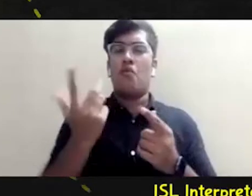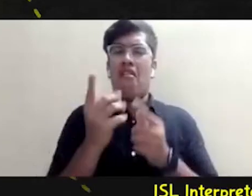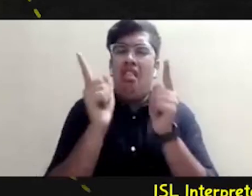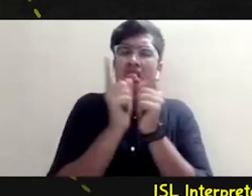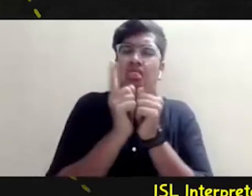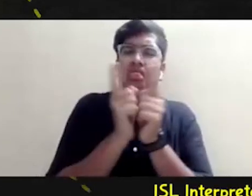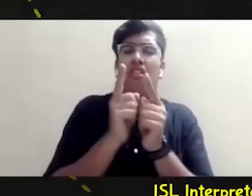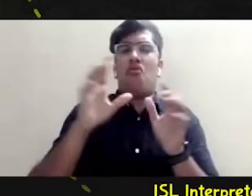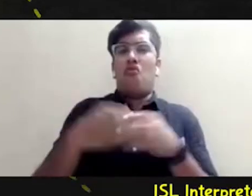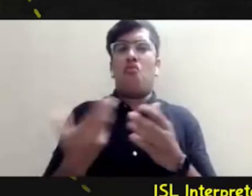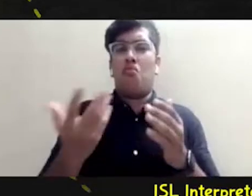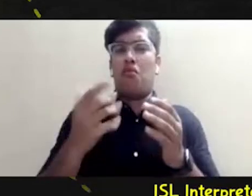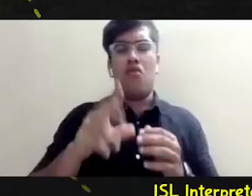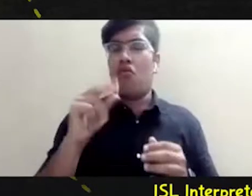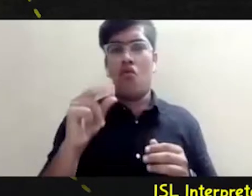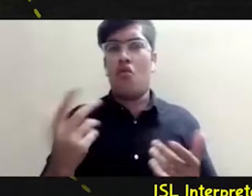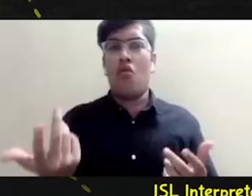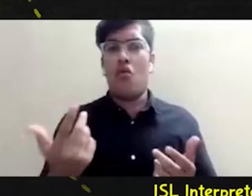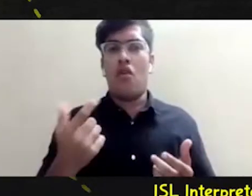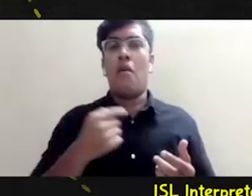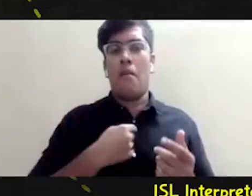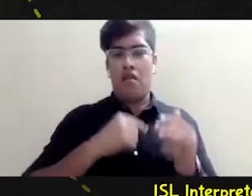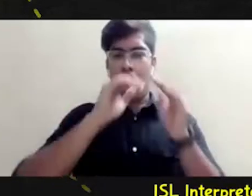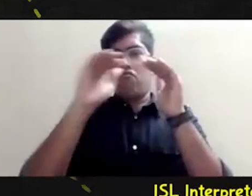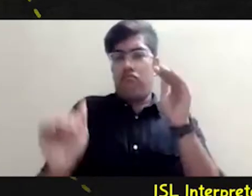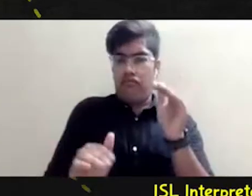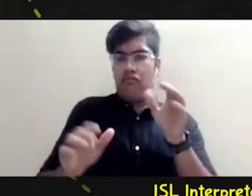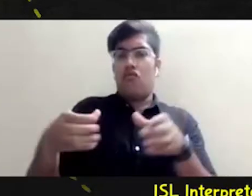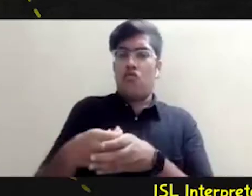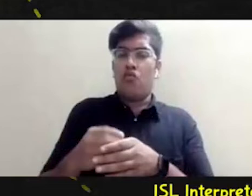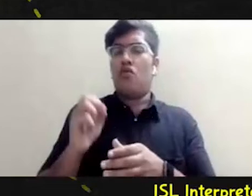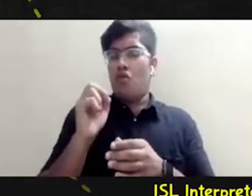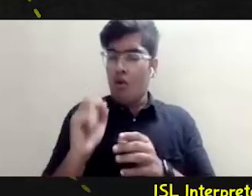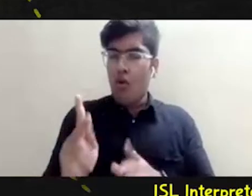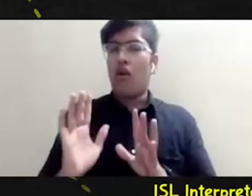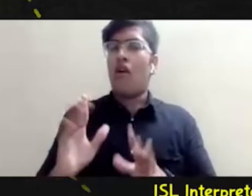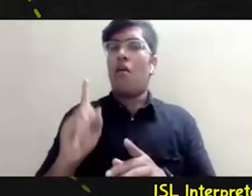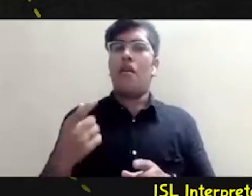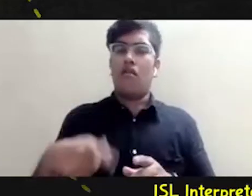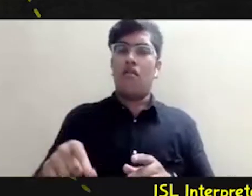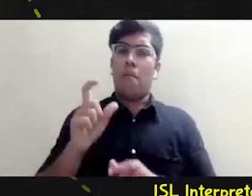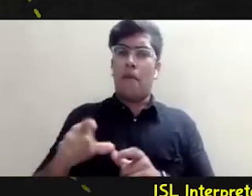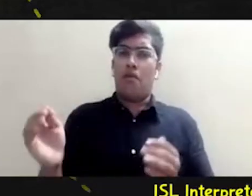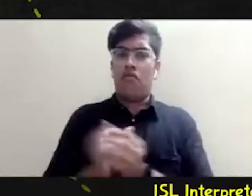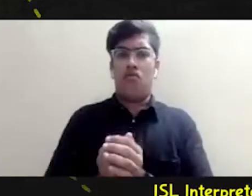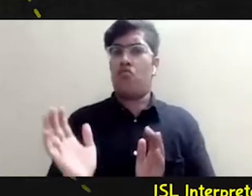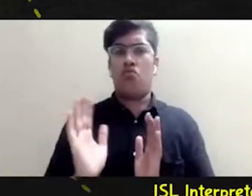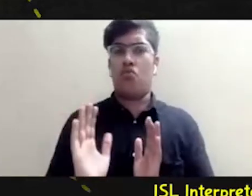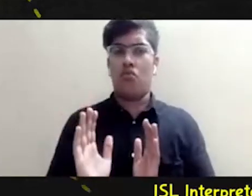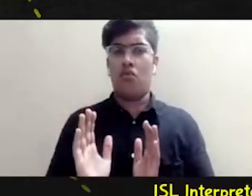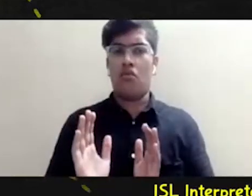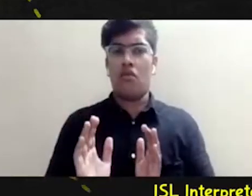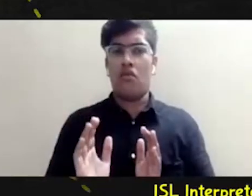don't doubt it. Now, I'm saying we are a minuscule minority. So what does that mean? I think that opens up the possibilities for